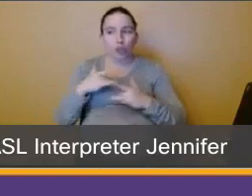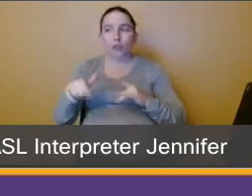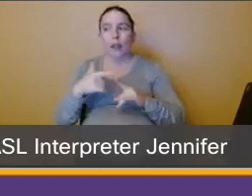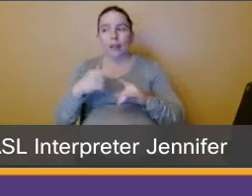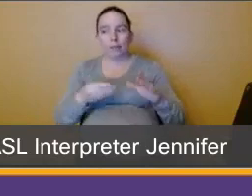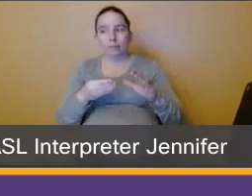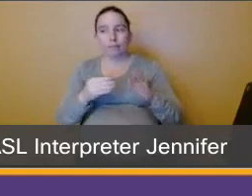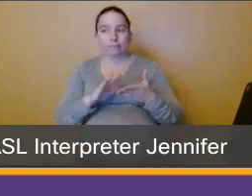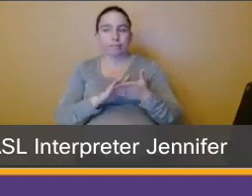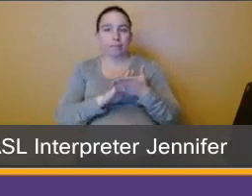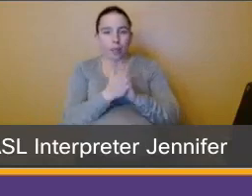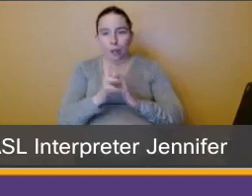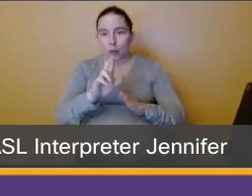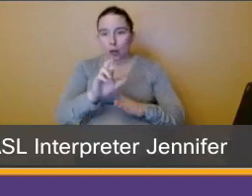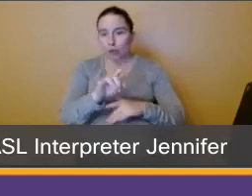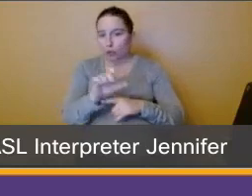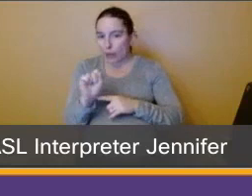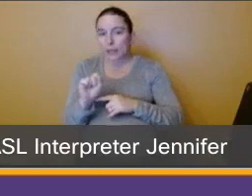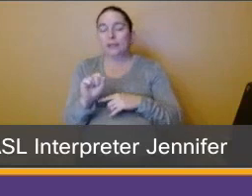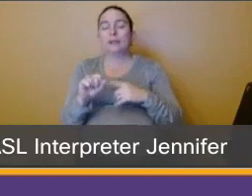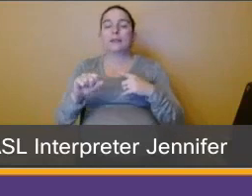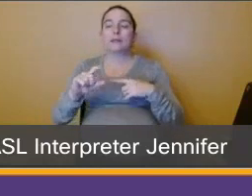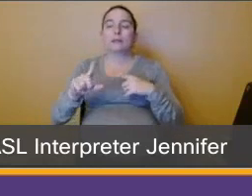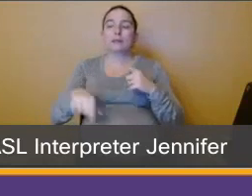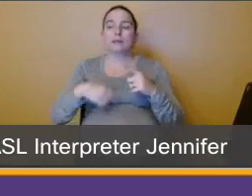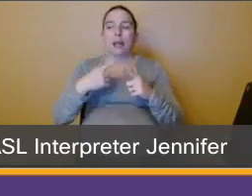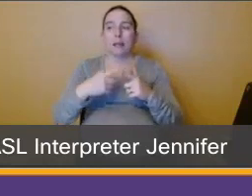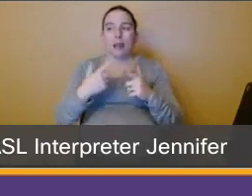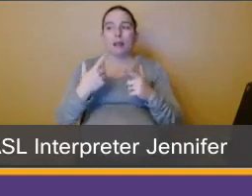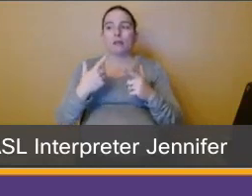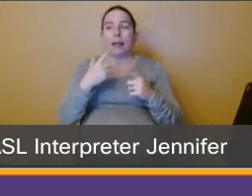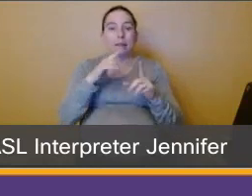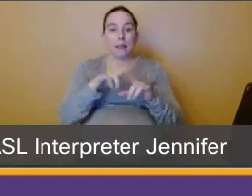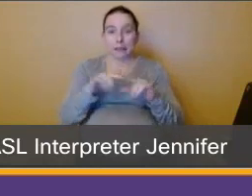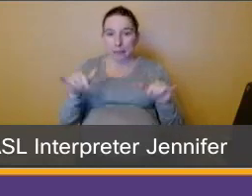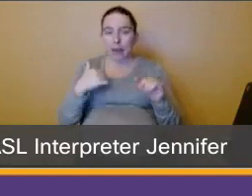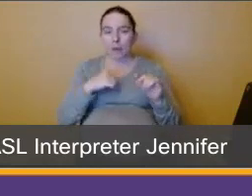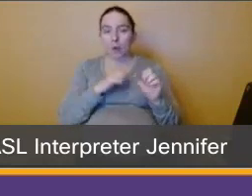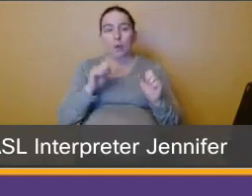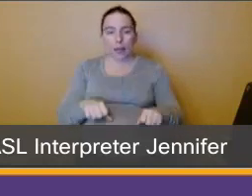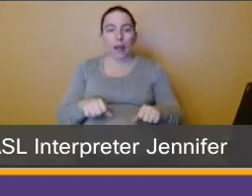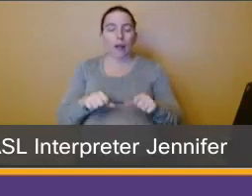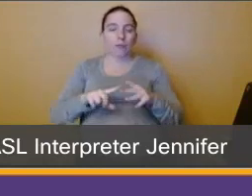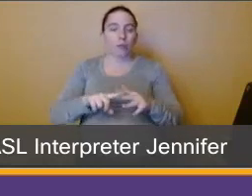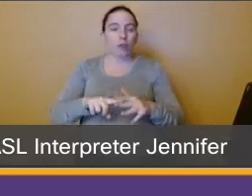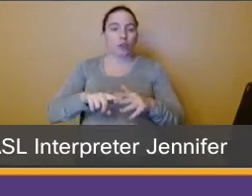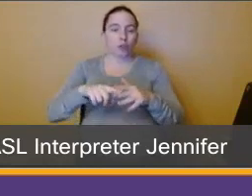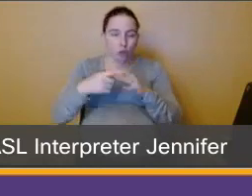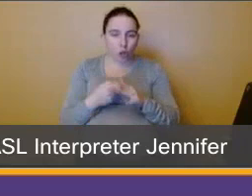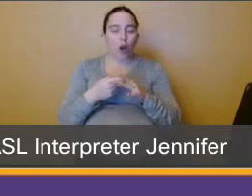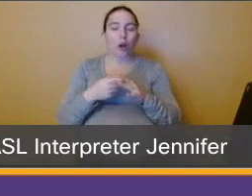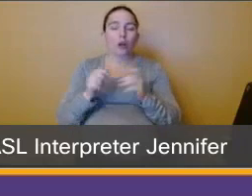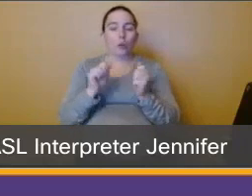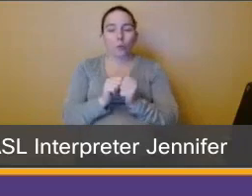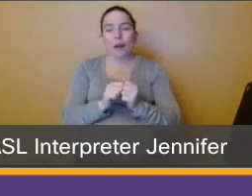rates, and then begin to initiate, while at the same time, begin to initiate the retention and longevity payments. The